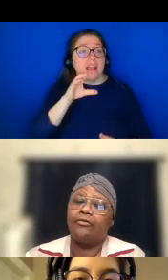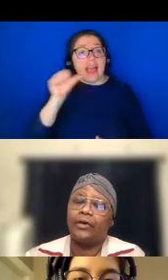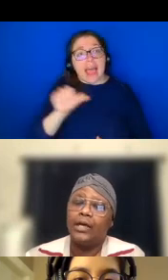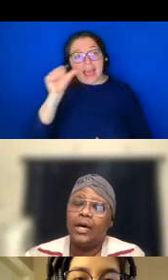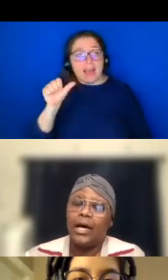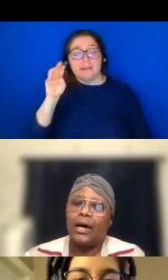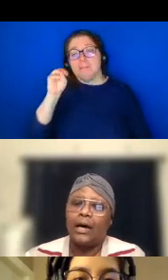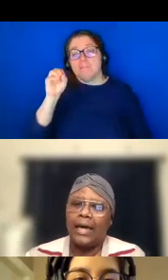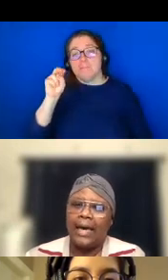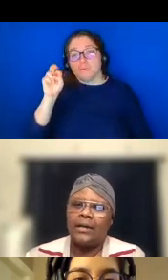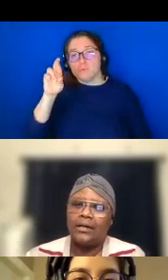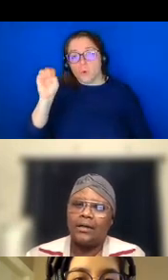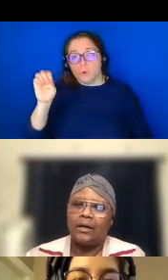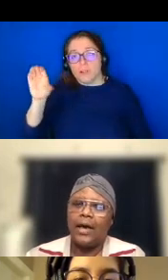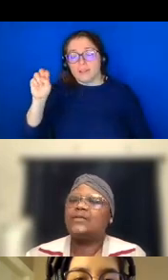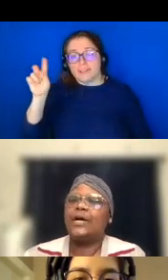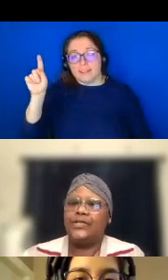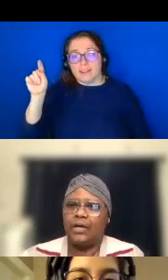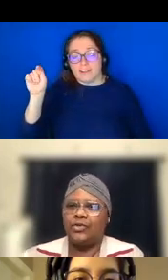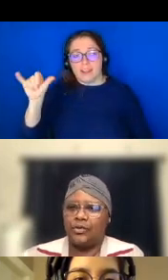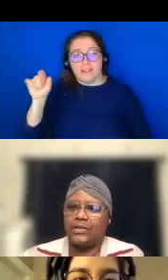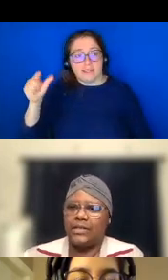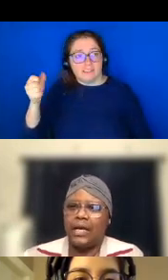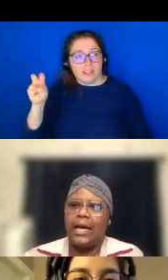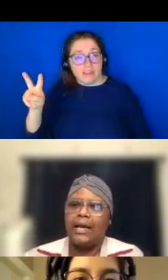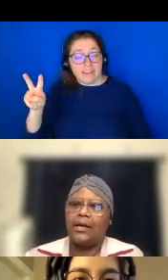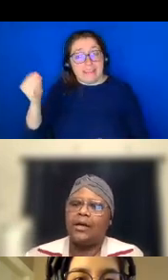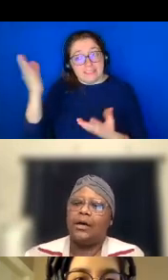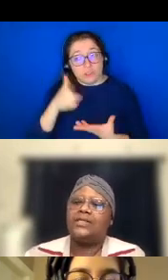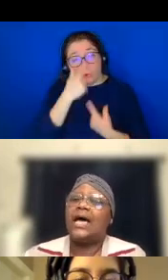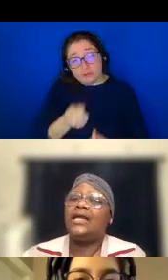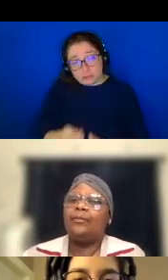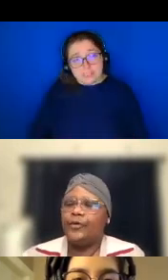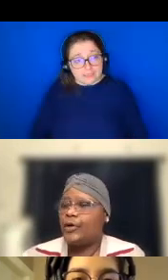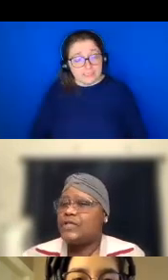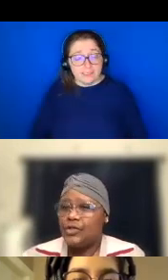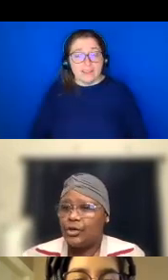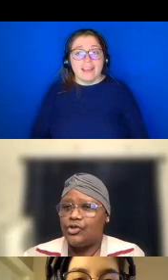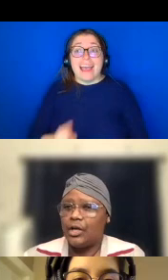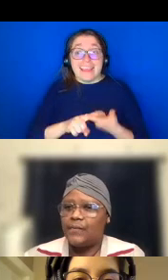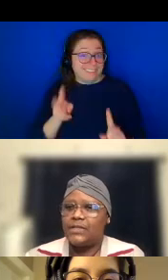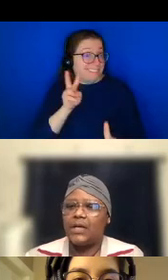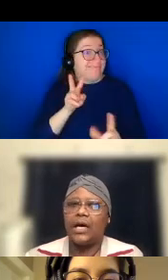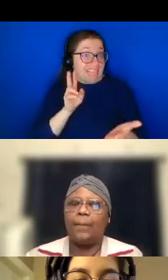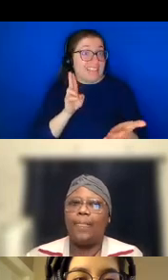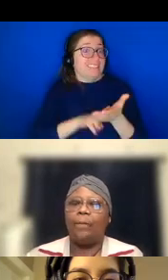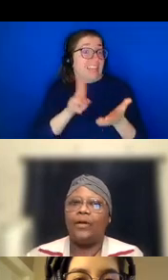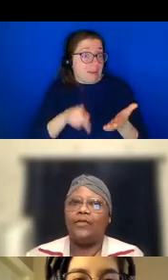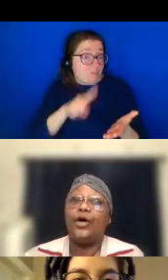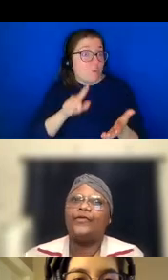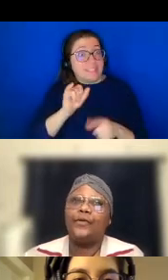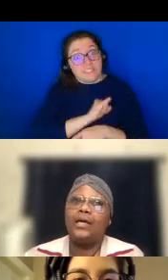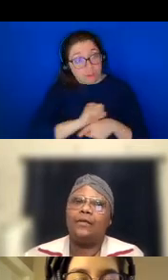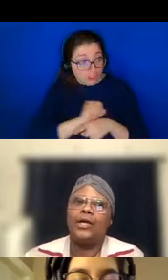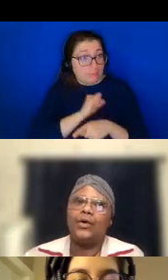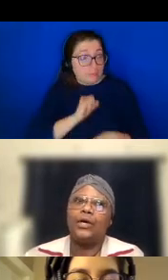medicalexaminer@monroecounty.gov and express your interest and sign up for those internships. The